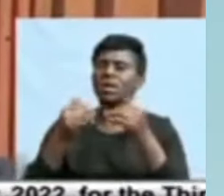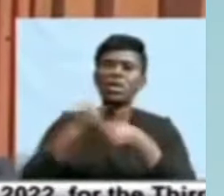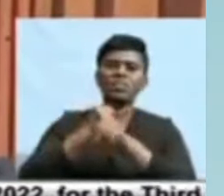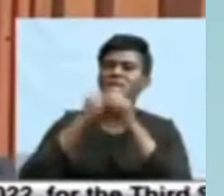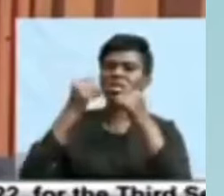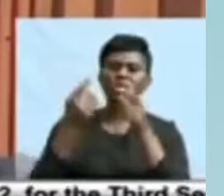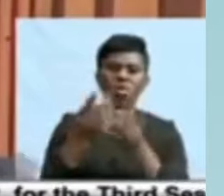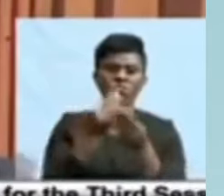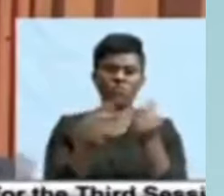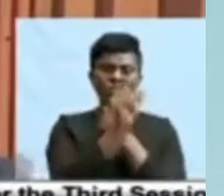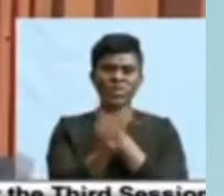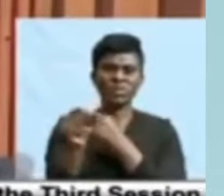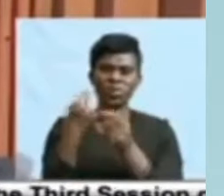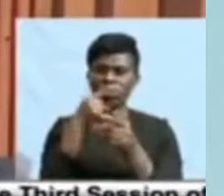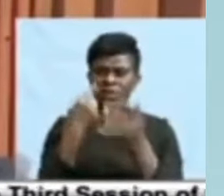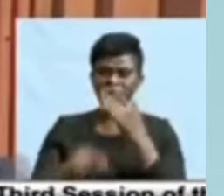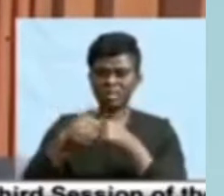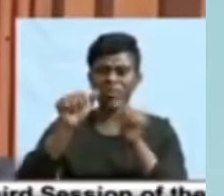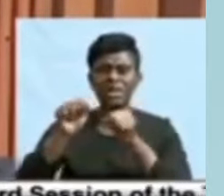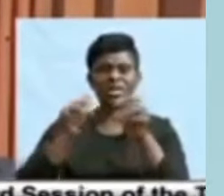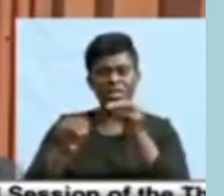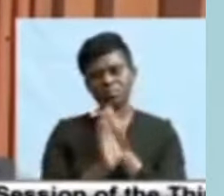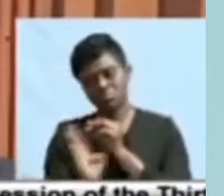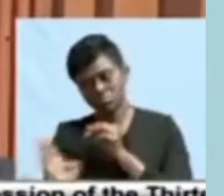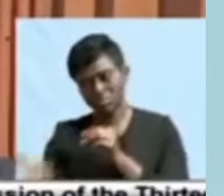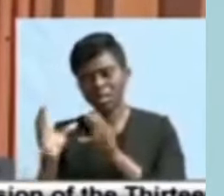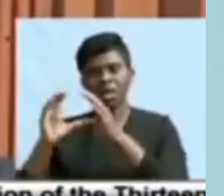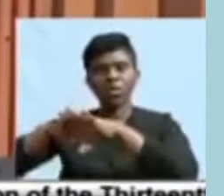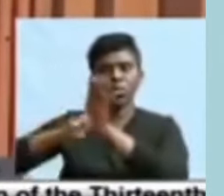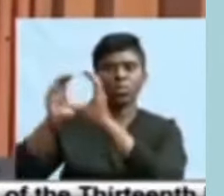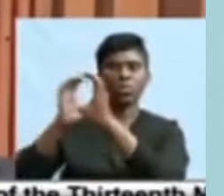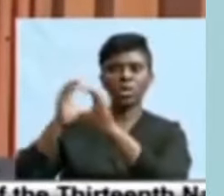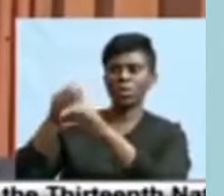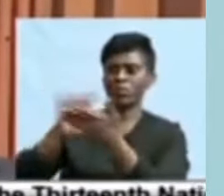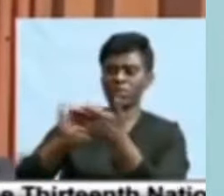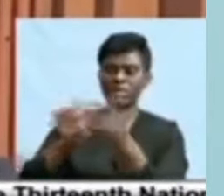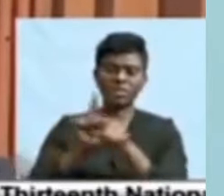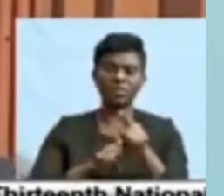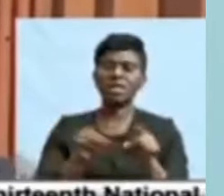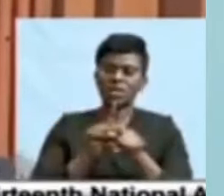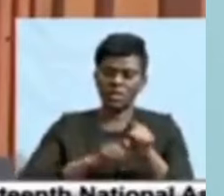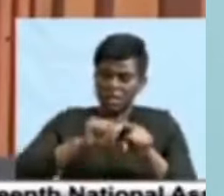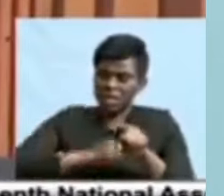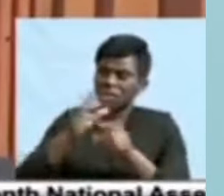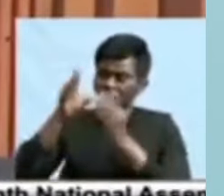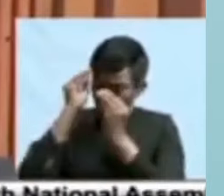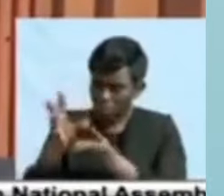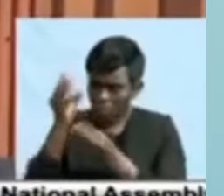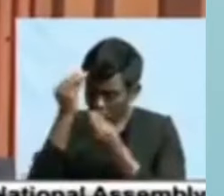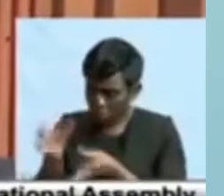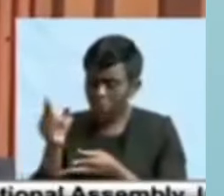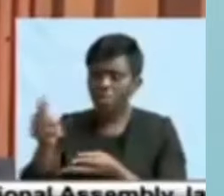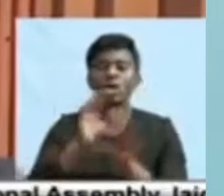a few individuals that can afford to divert containers of medicine, and we're all quiet. Our allegiance is to him, Madam Speaker.